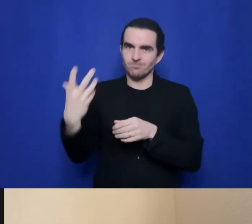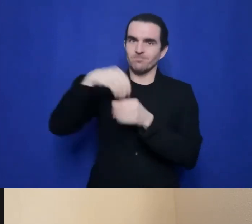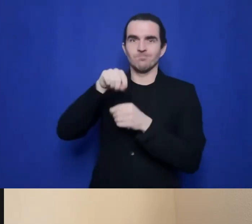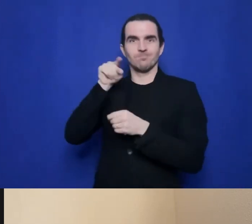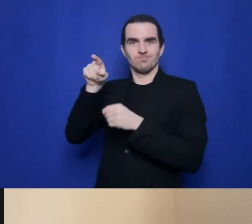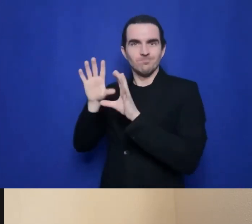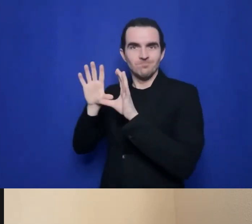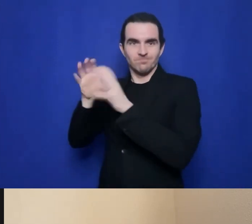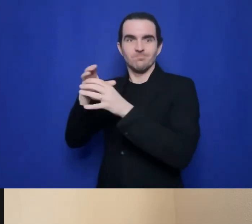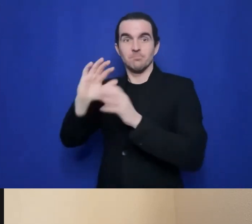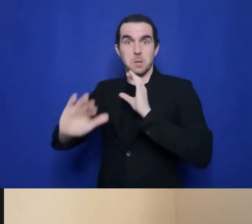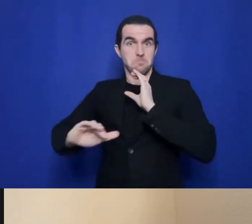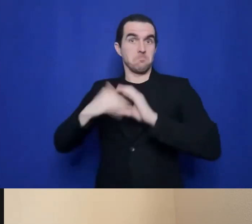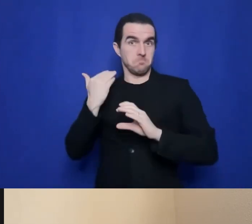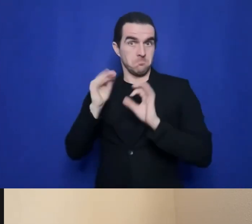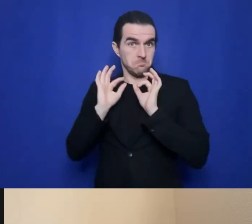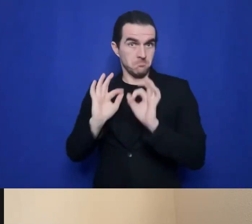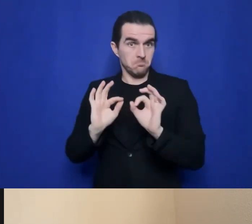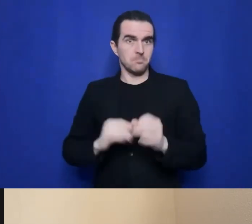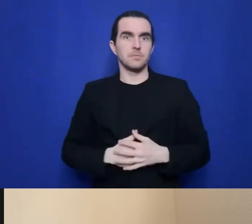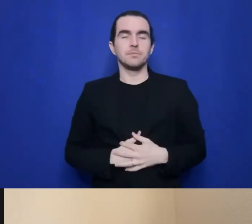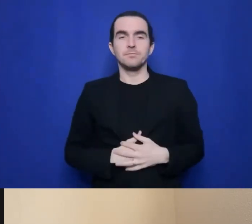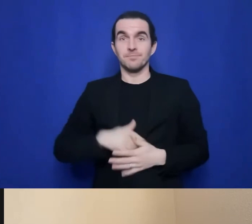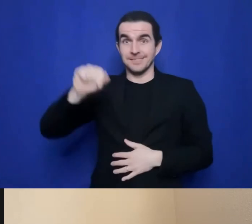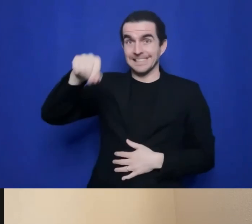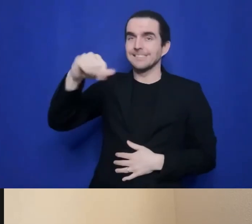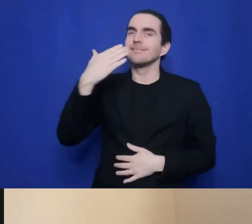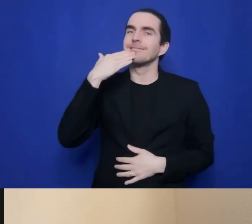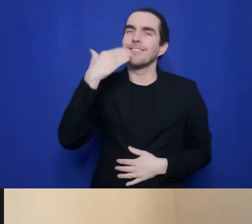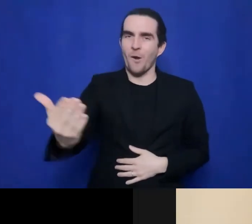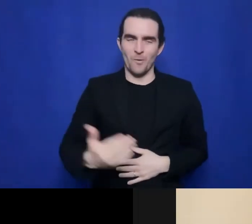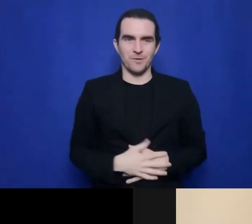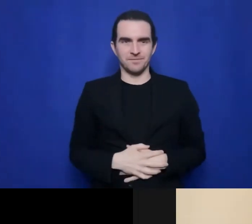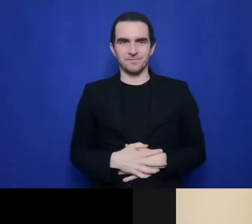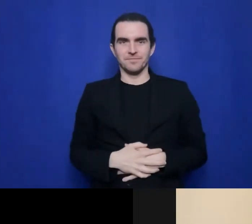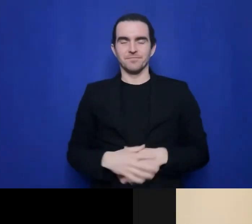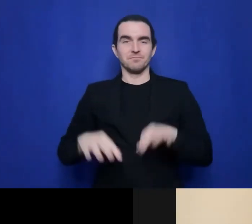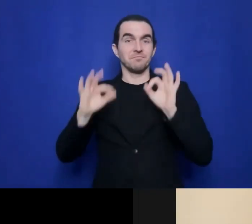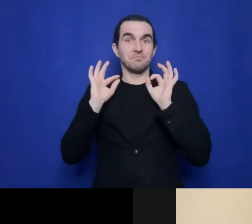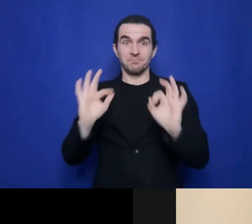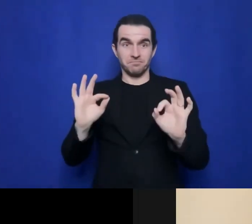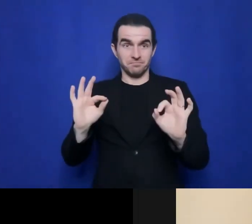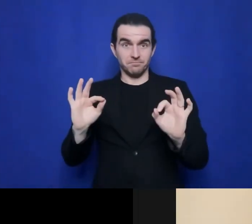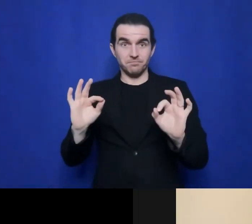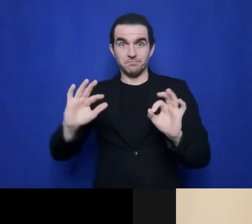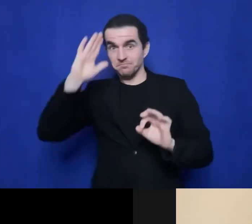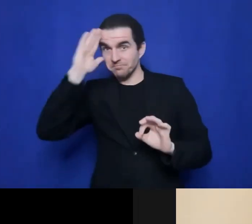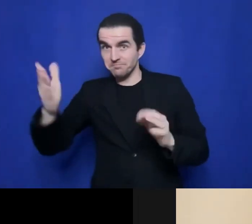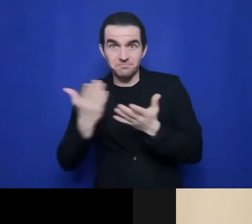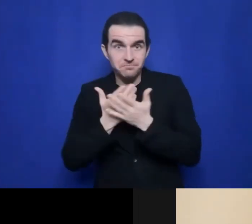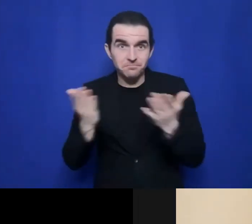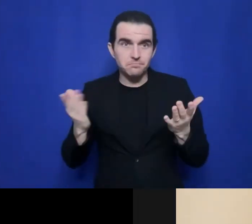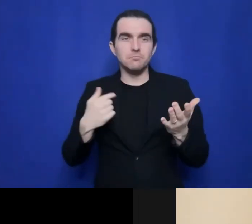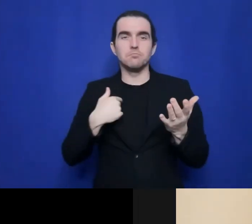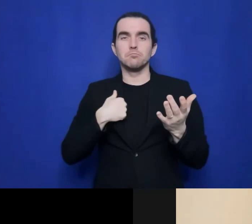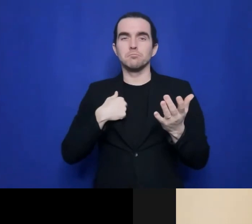is Guller, and you can write me in English and also in Spanish. Just very important to highlight.